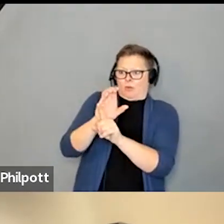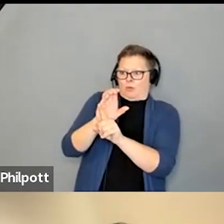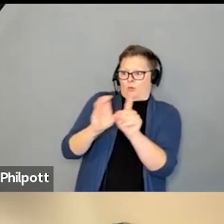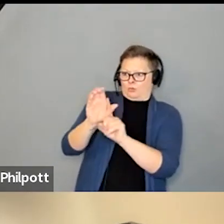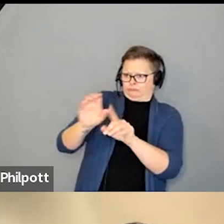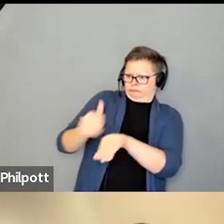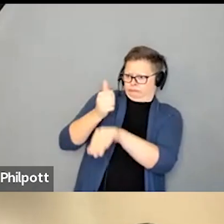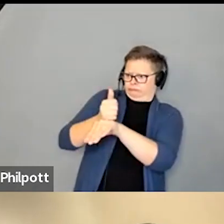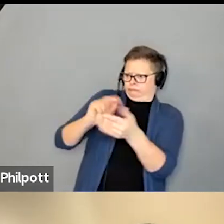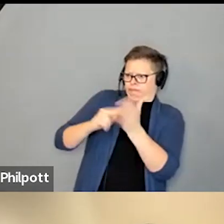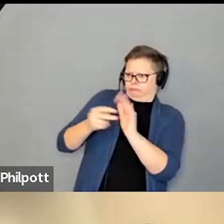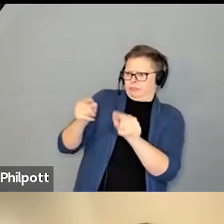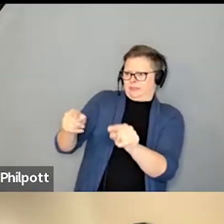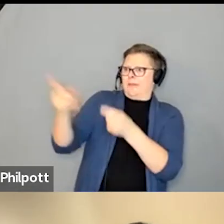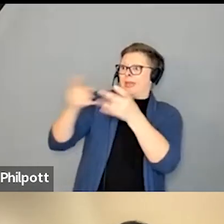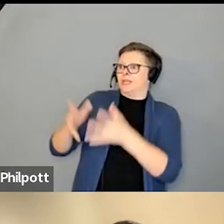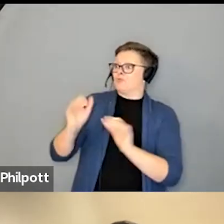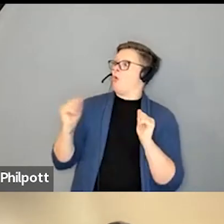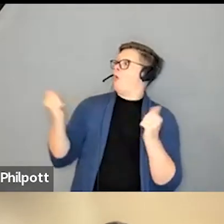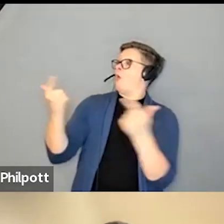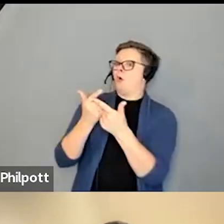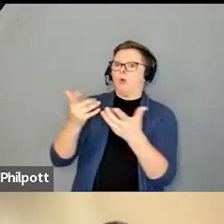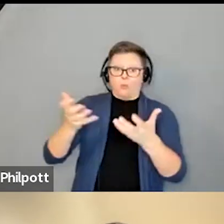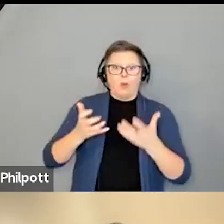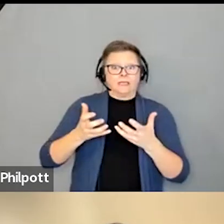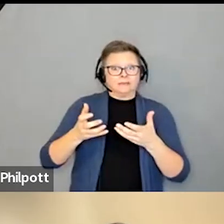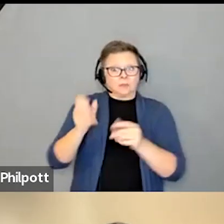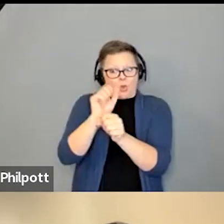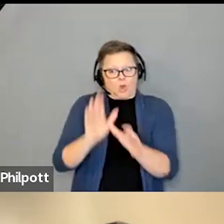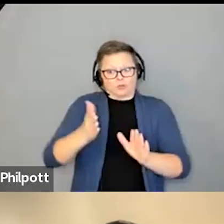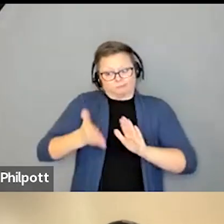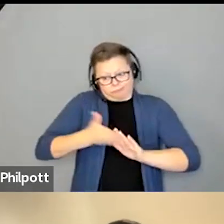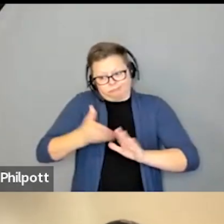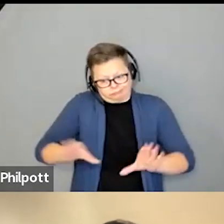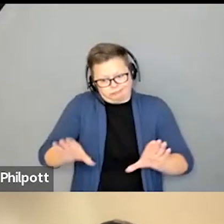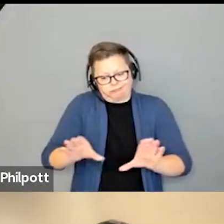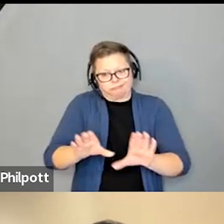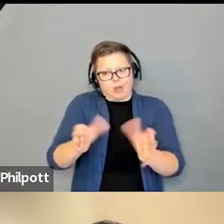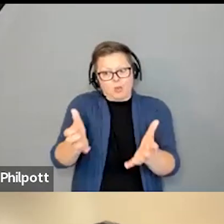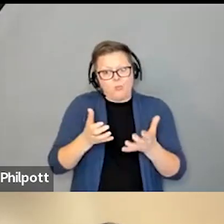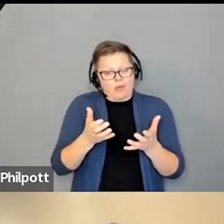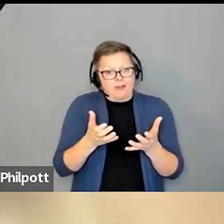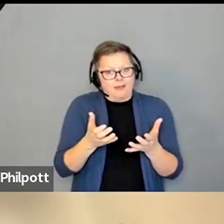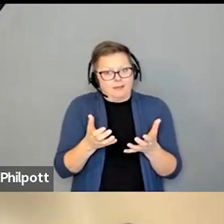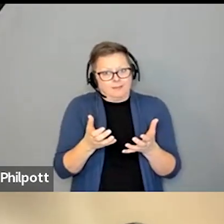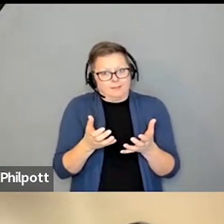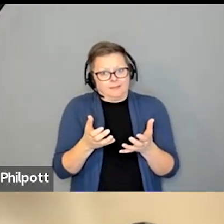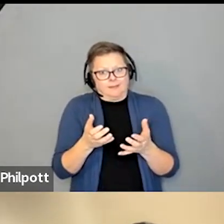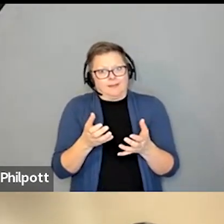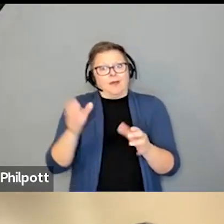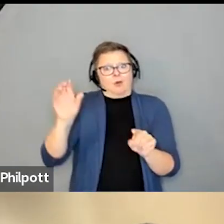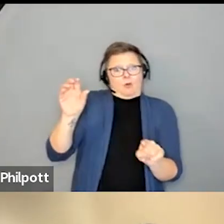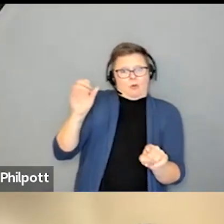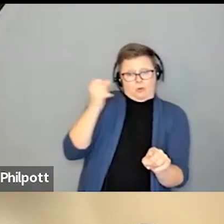that every manager wants to be productive, because that's how they're judged. And no manager wants to